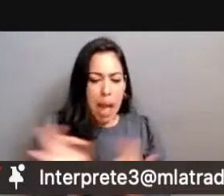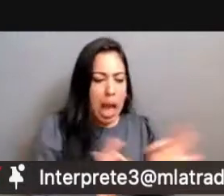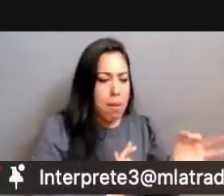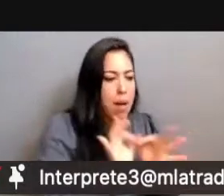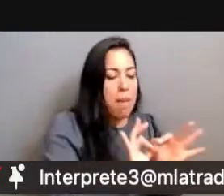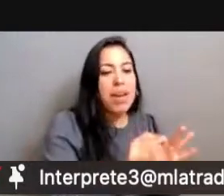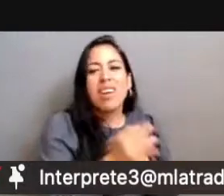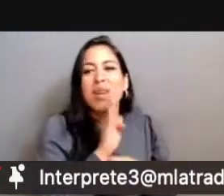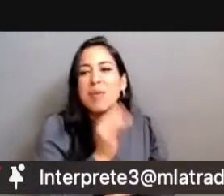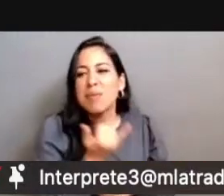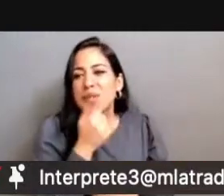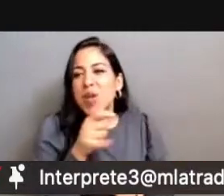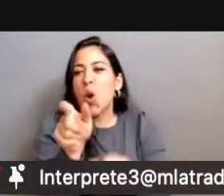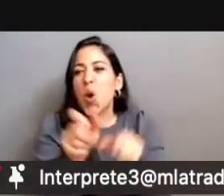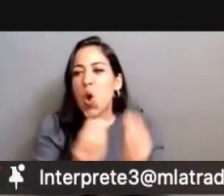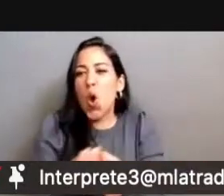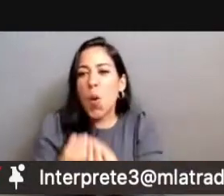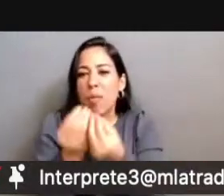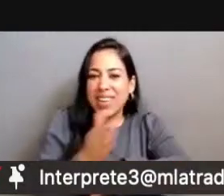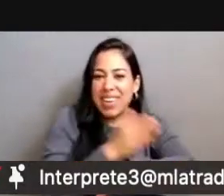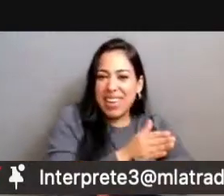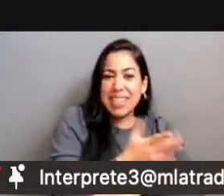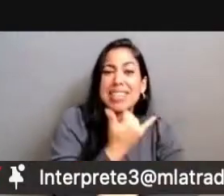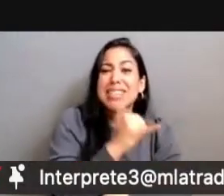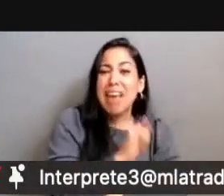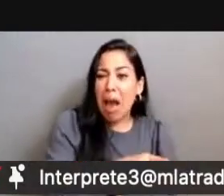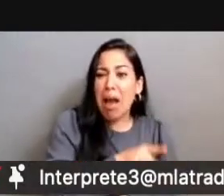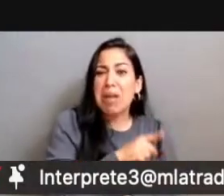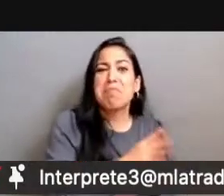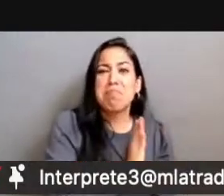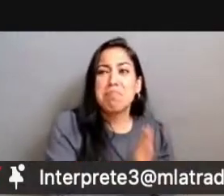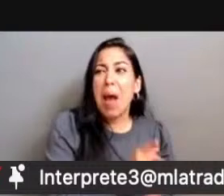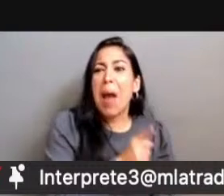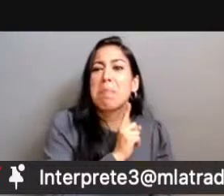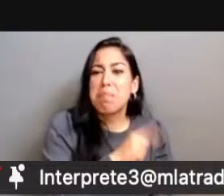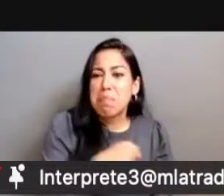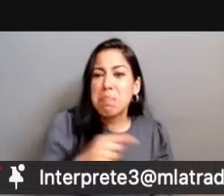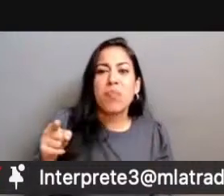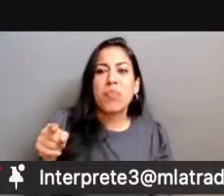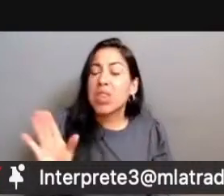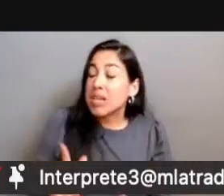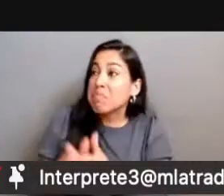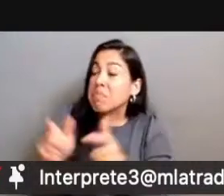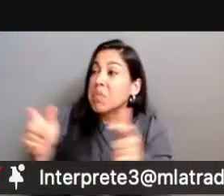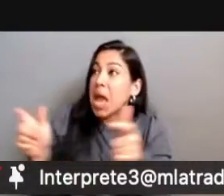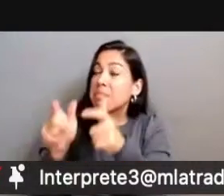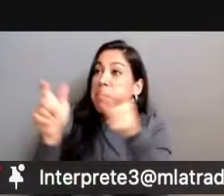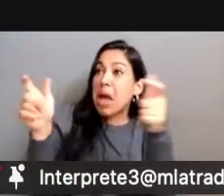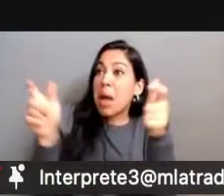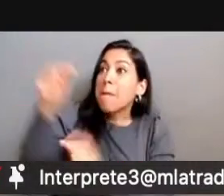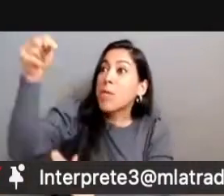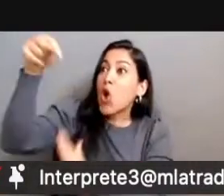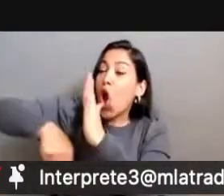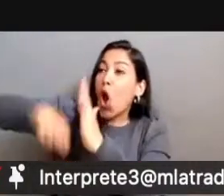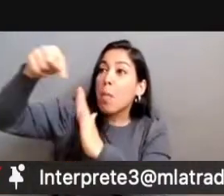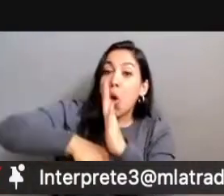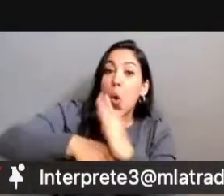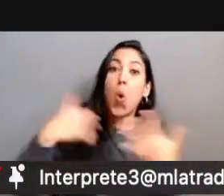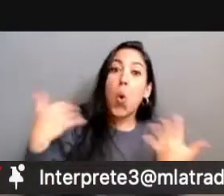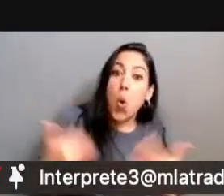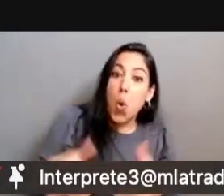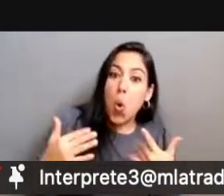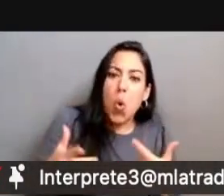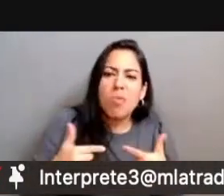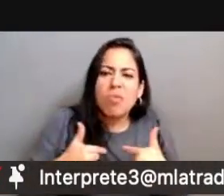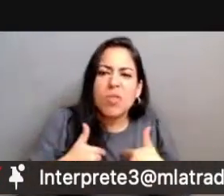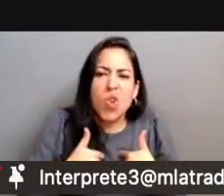prepared, my colleagues before me have approached it in a very, very deep manner. And